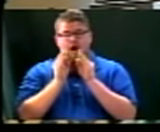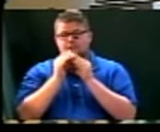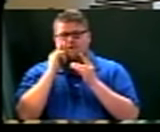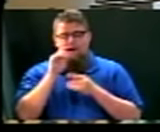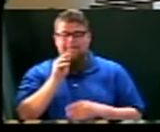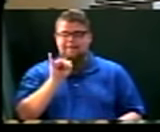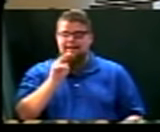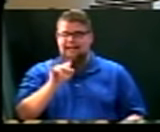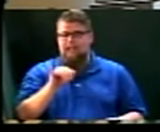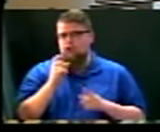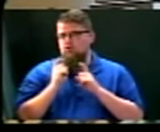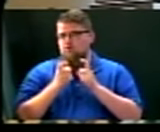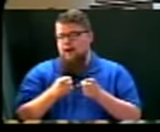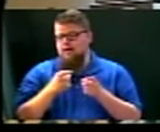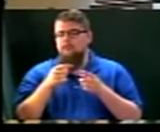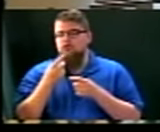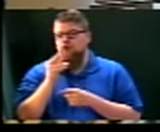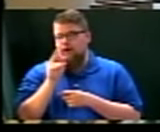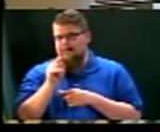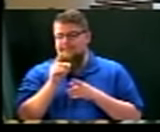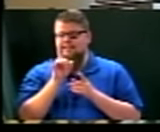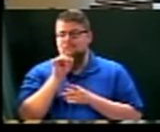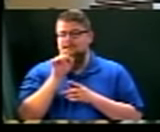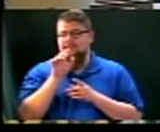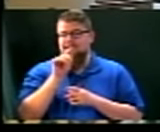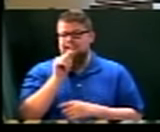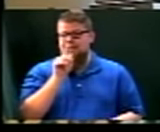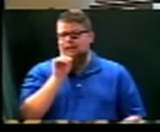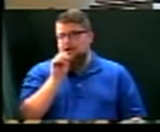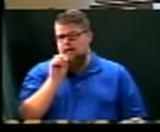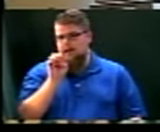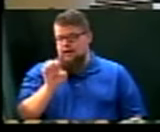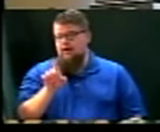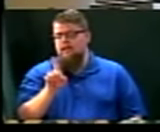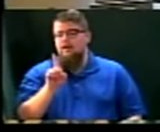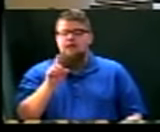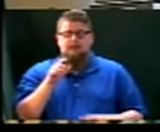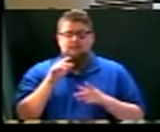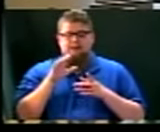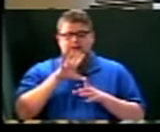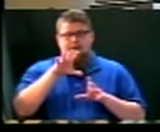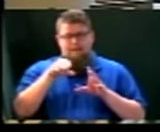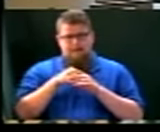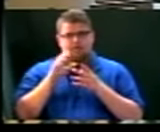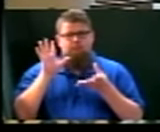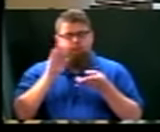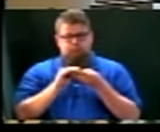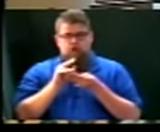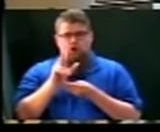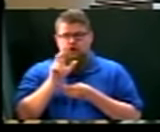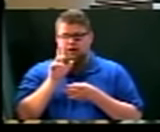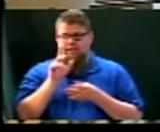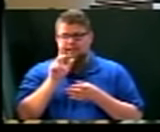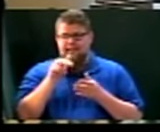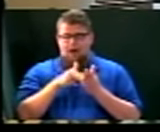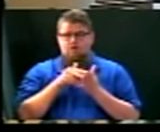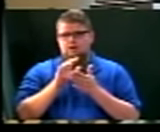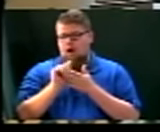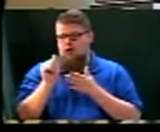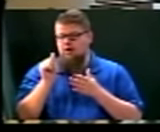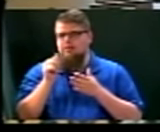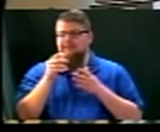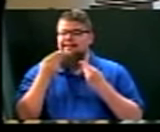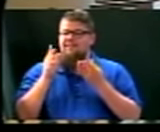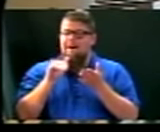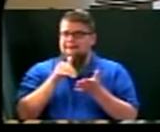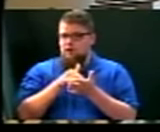mini-grants from the Tennessee Department of Education in the total amount of $30,000 to pilot competency-based education plans at Gibbs Middle